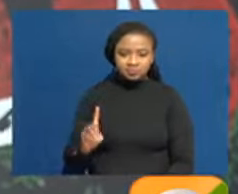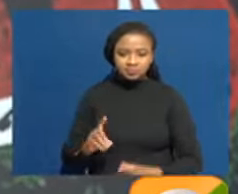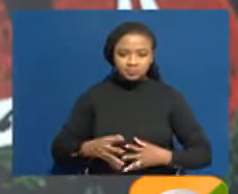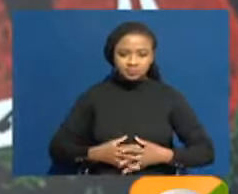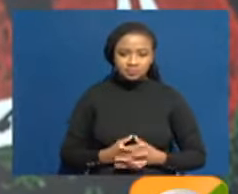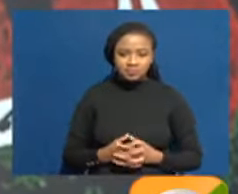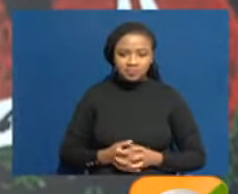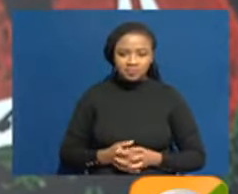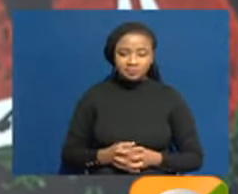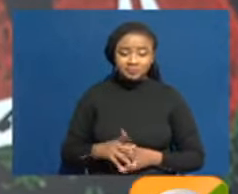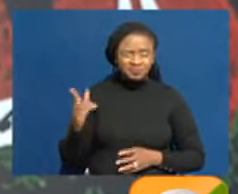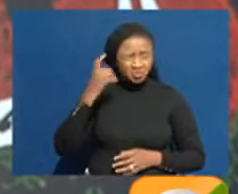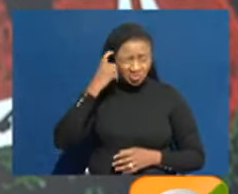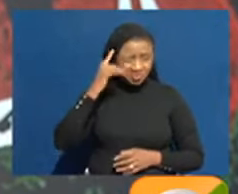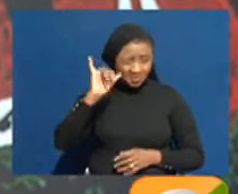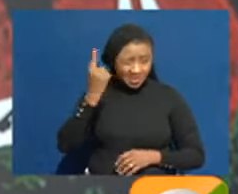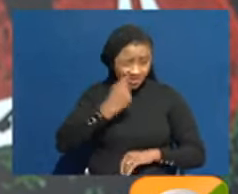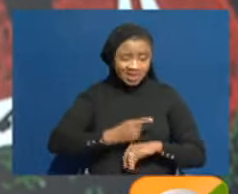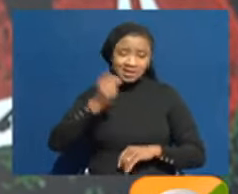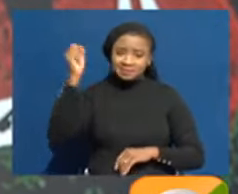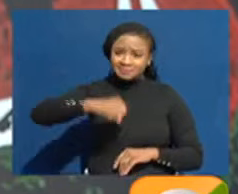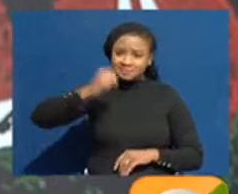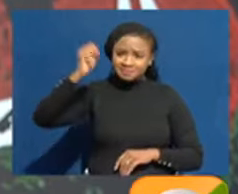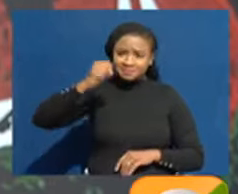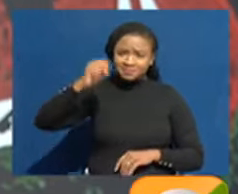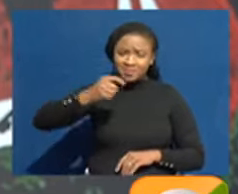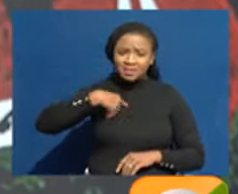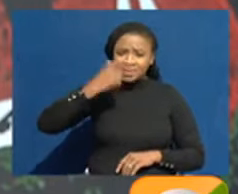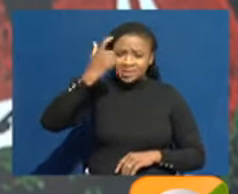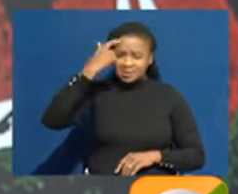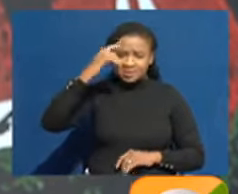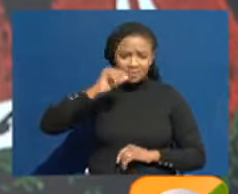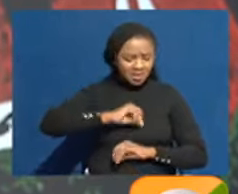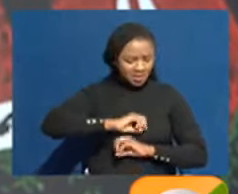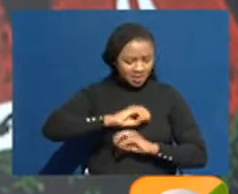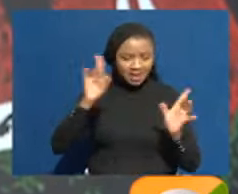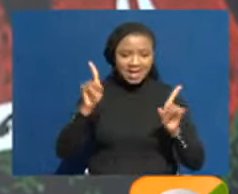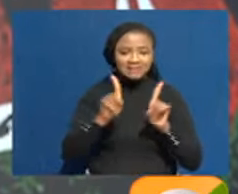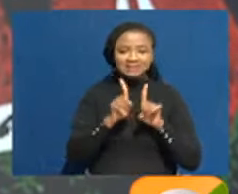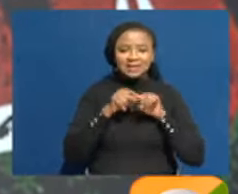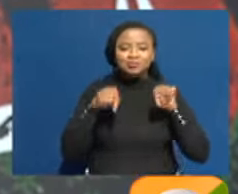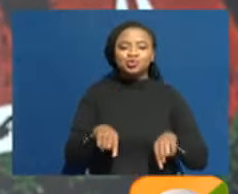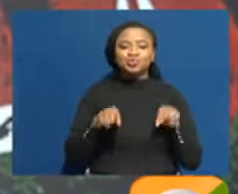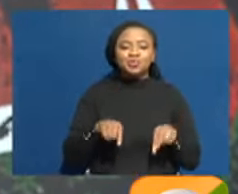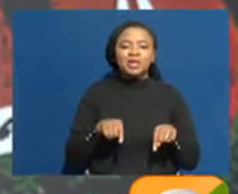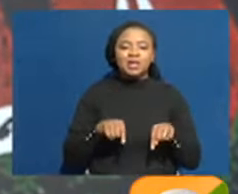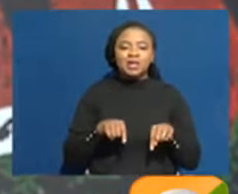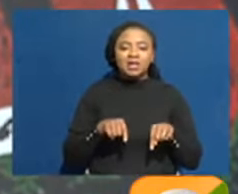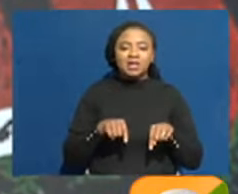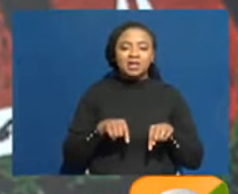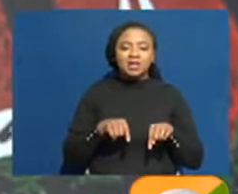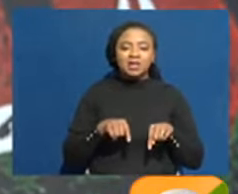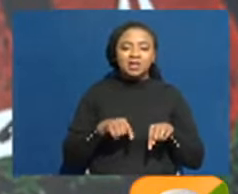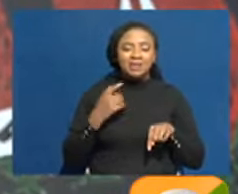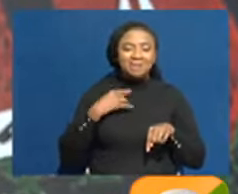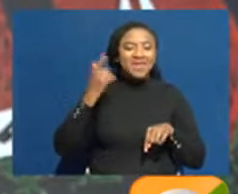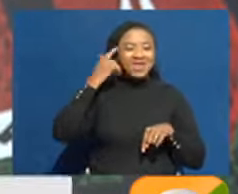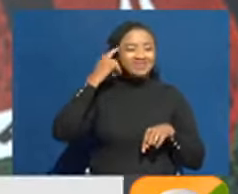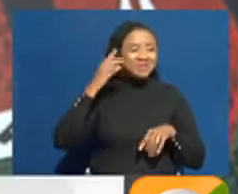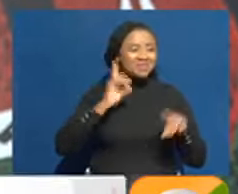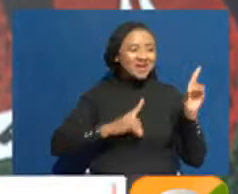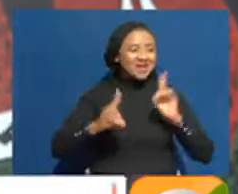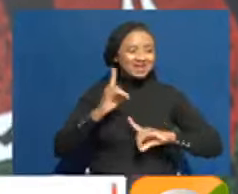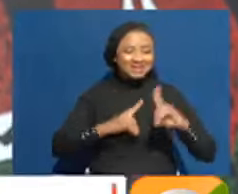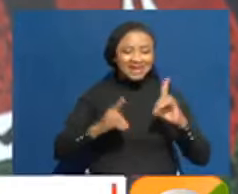friend. Do you remember that day? Yes, I do. It was this day, right? Yes, August 27th, 2010. Indeed. I remember dancing in Uhuru Park, actually.